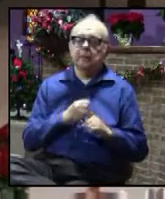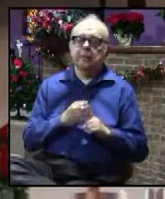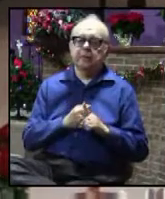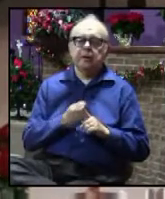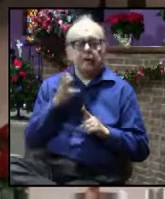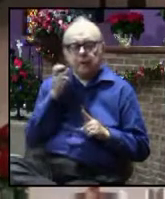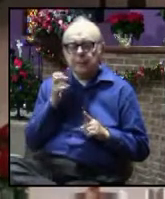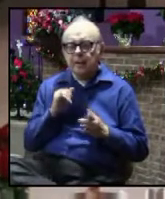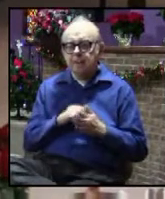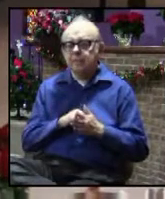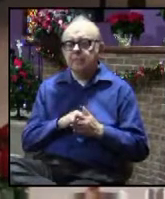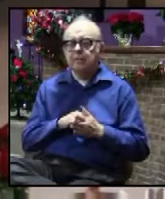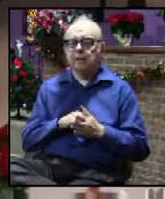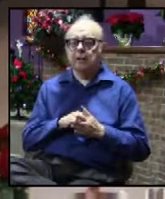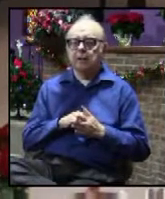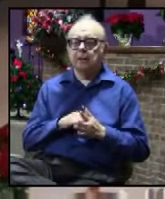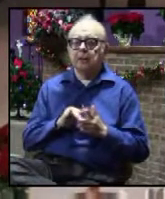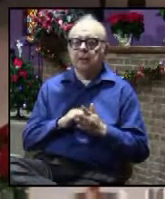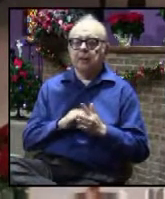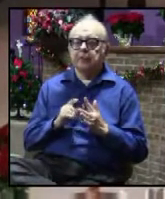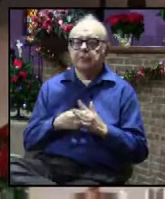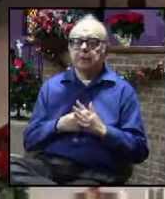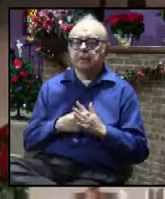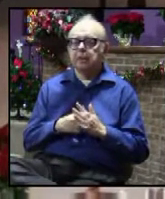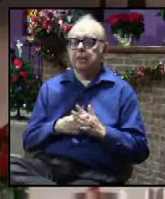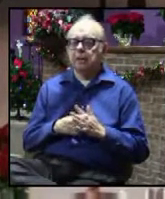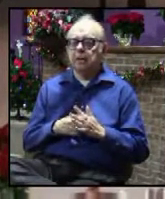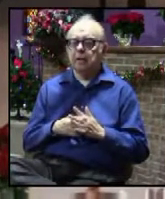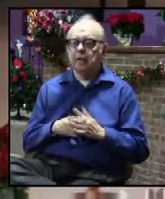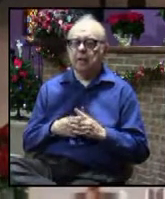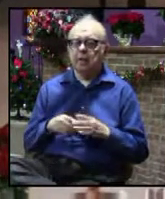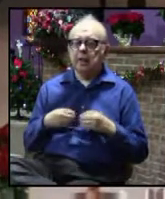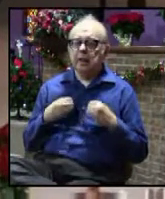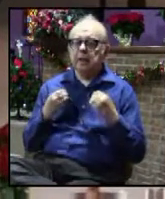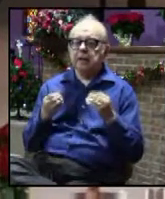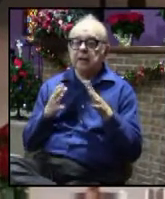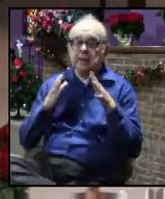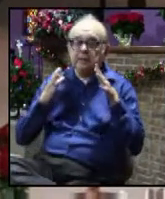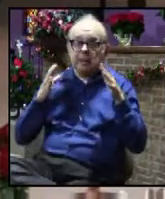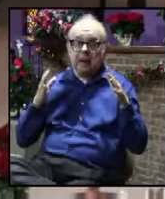That beat that started getting louder,